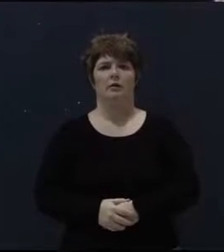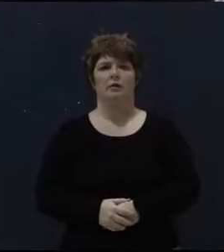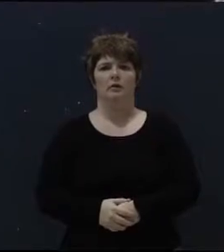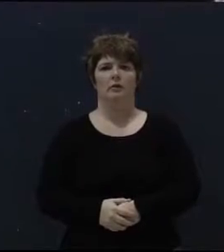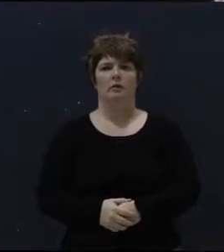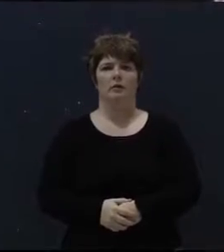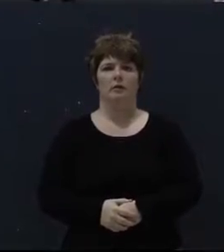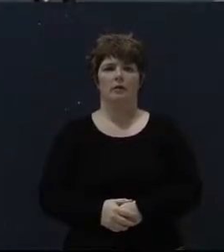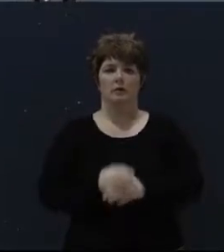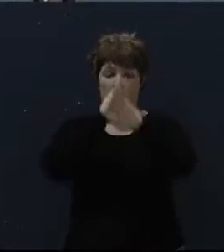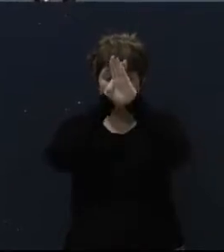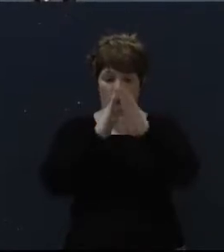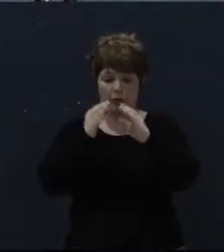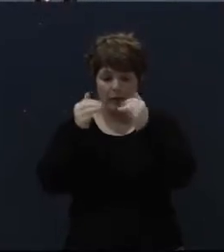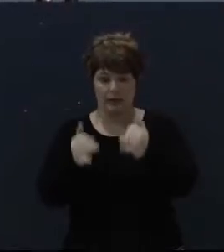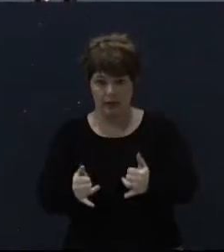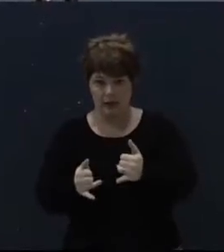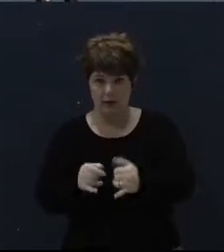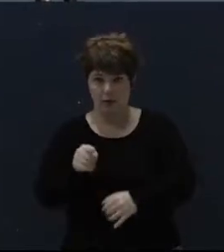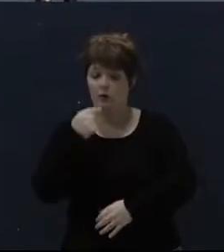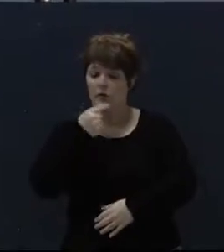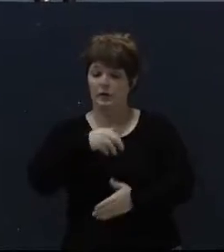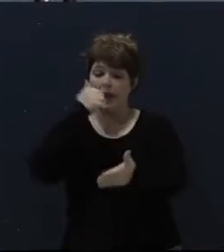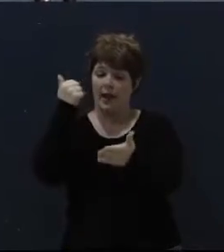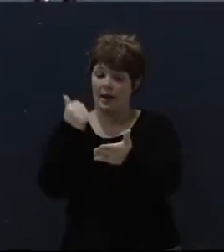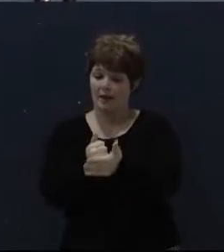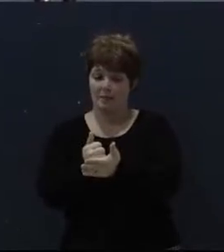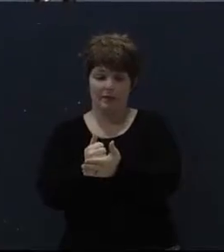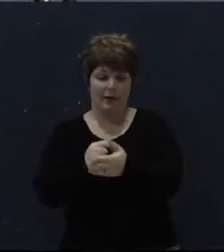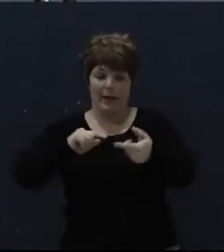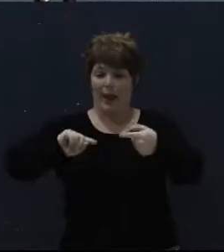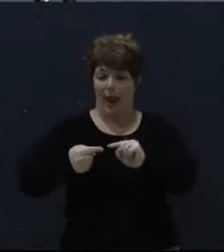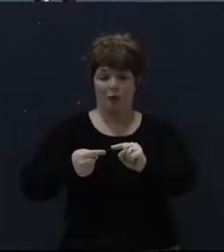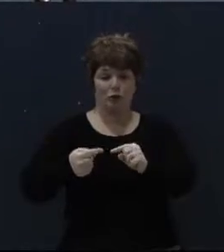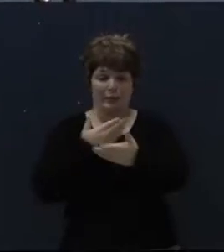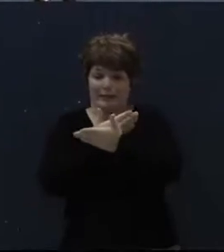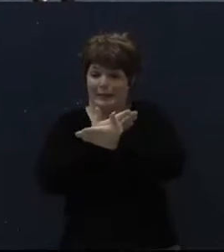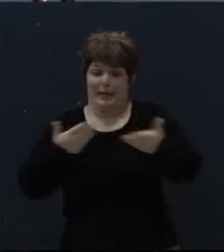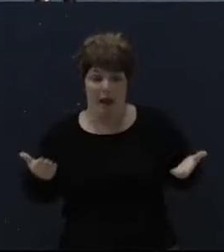Well, it's quiet in here now. Won't some of y'all say amen or ouch or